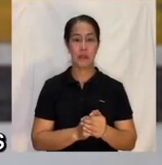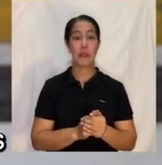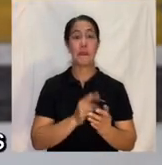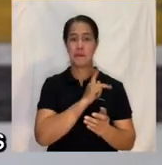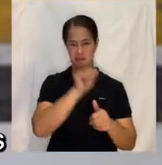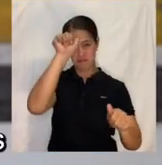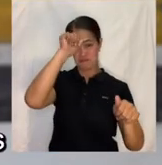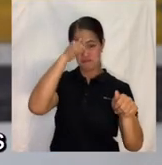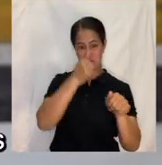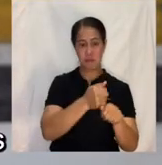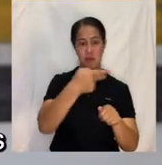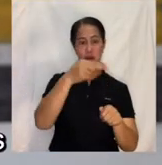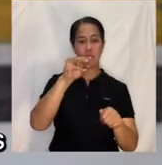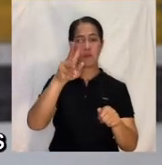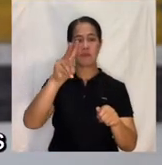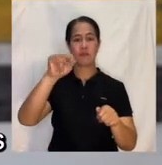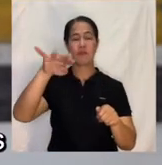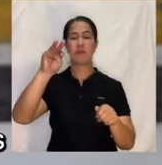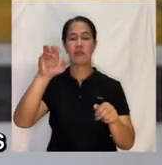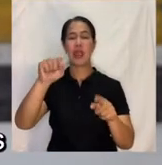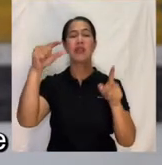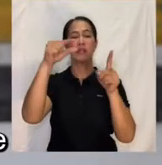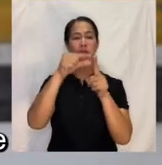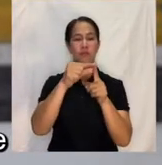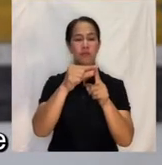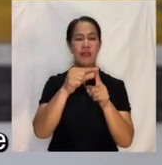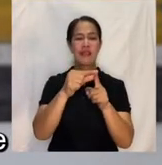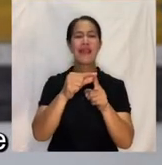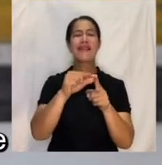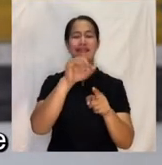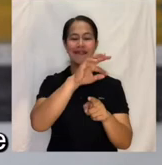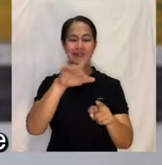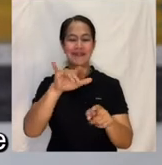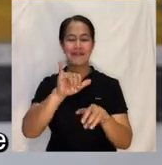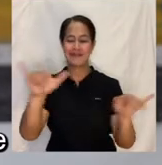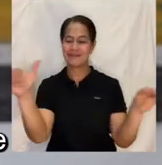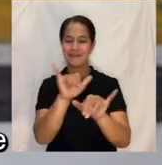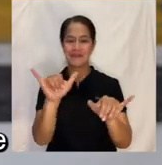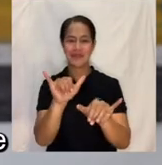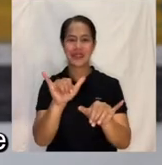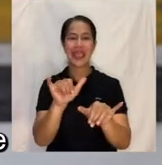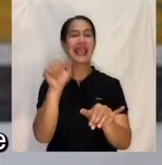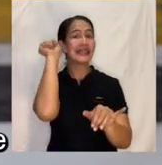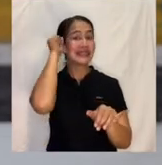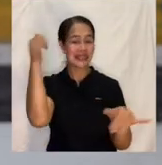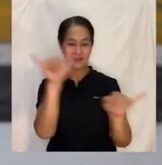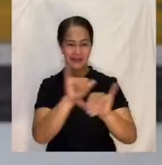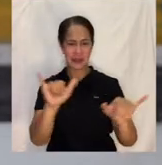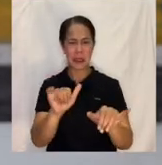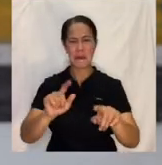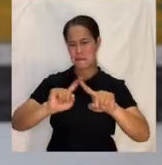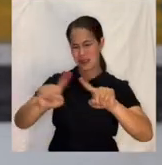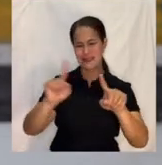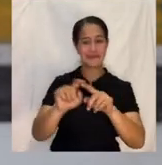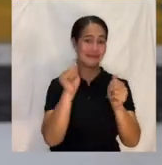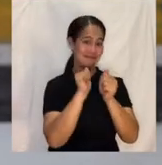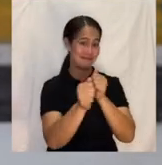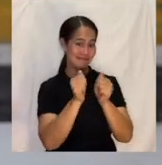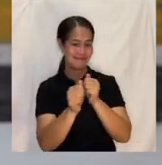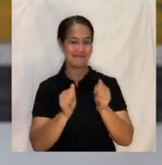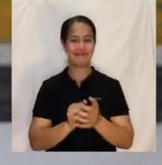Please remember that homonyms are words that are spelled the same or sound the same but have different